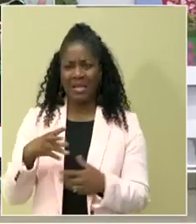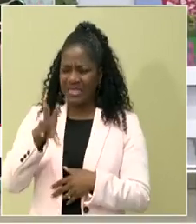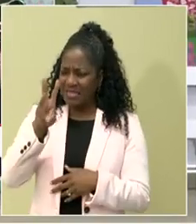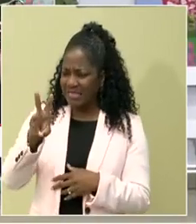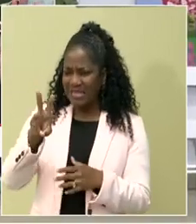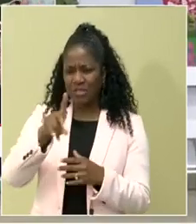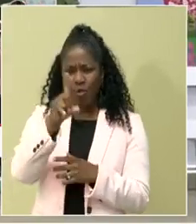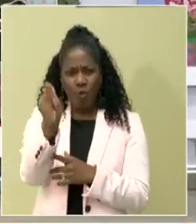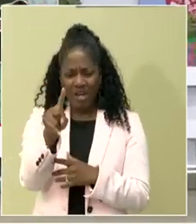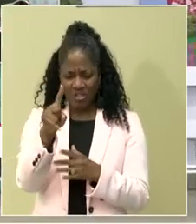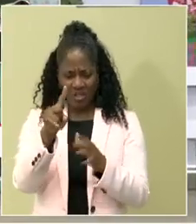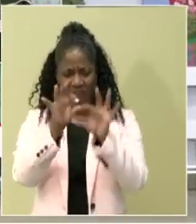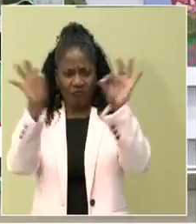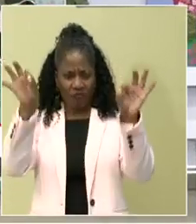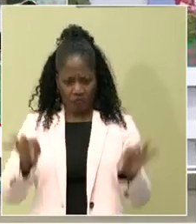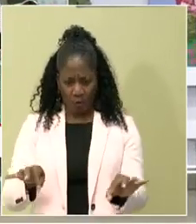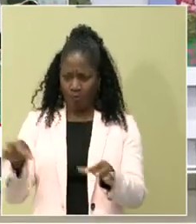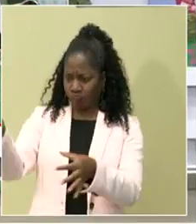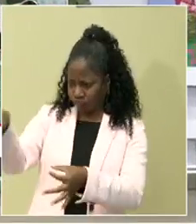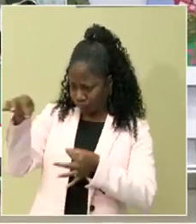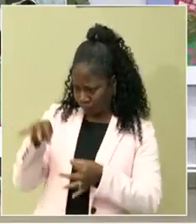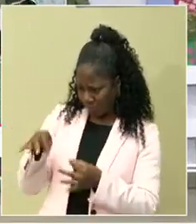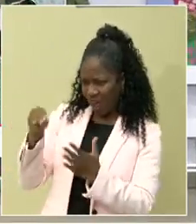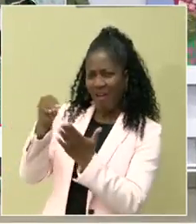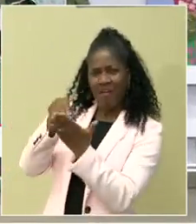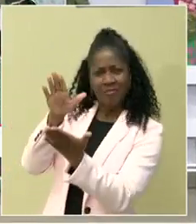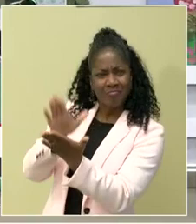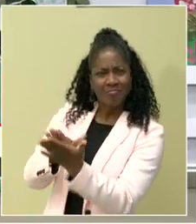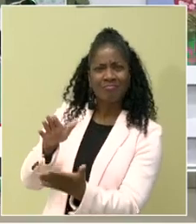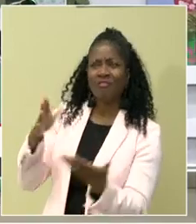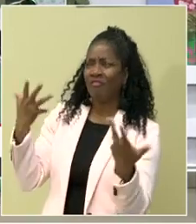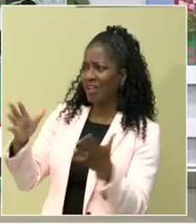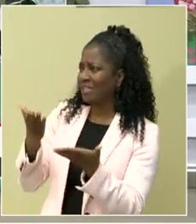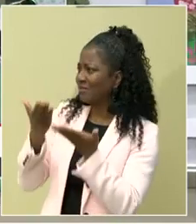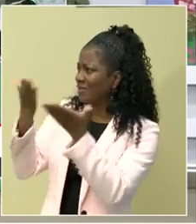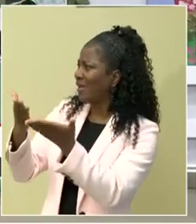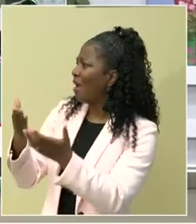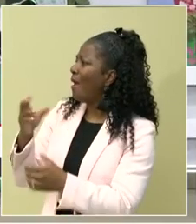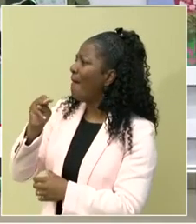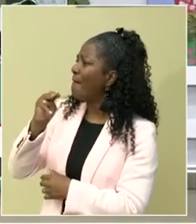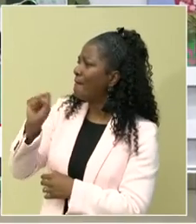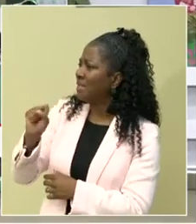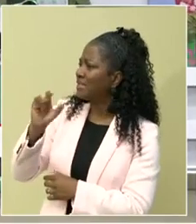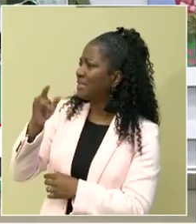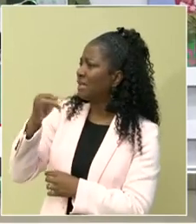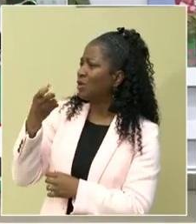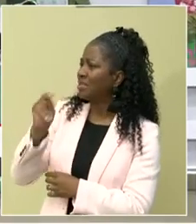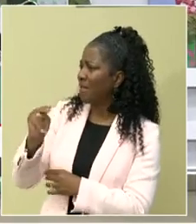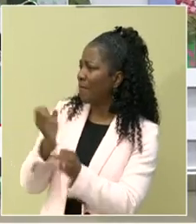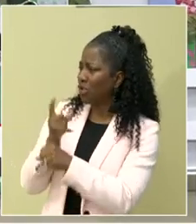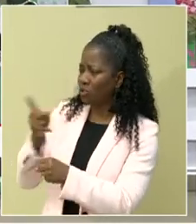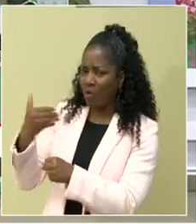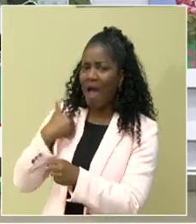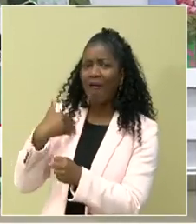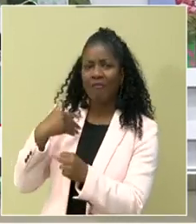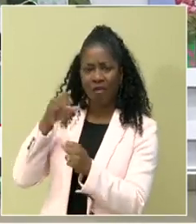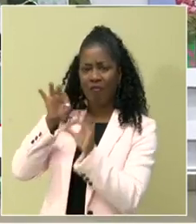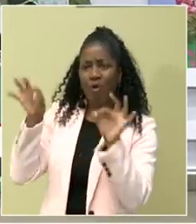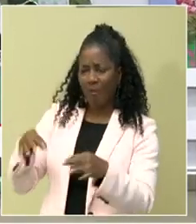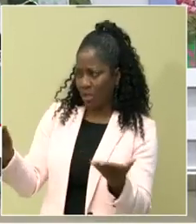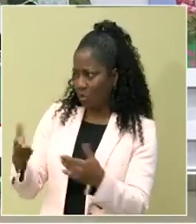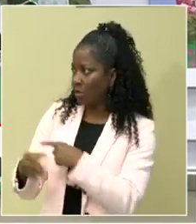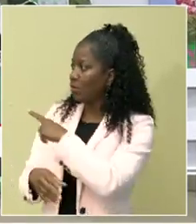six-question form that you get from the Office of Tax and Revenue. Ms. Singleton, please make sure that you have those forms here. Please. Okay.